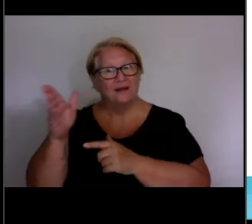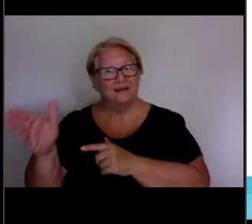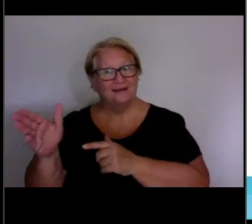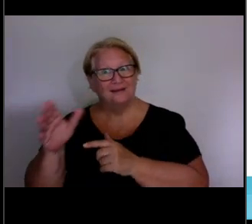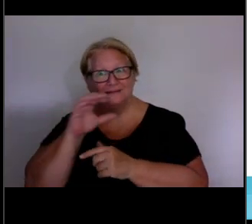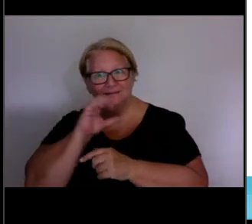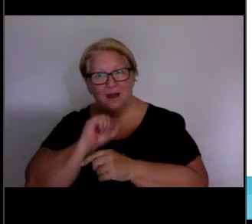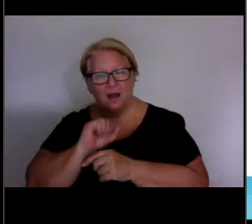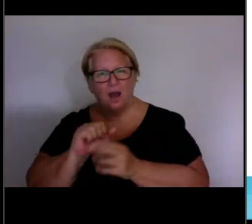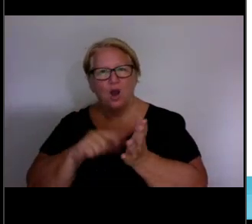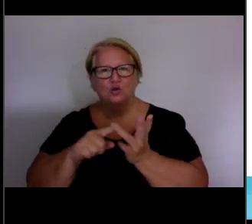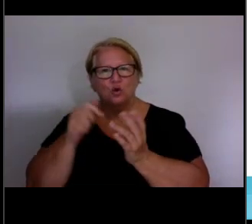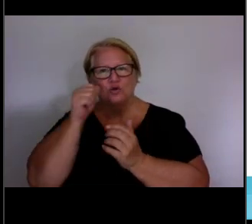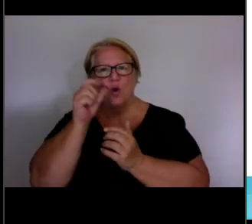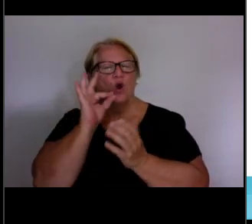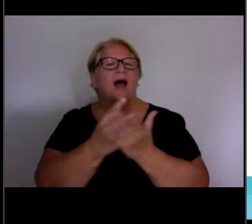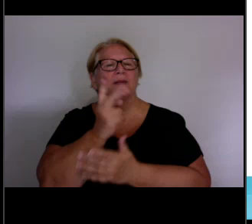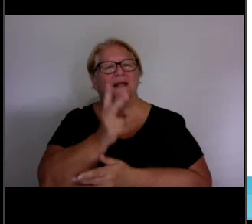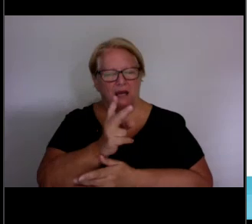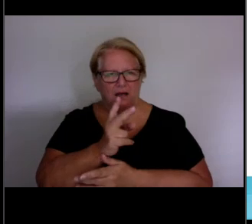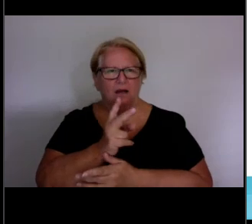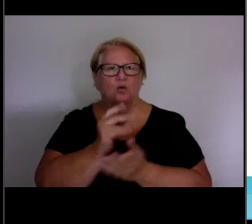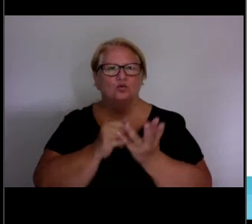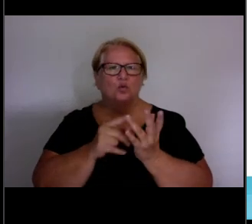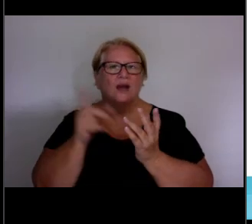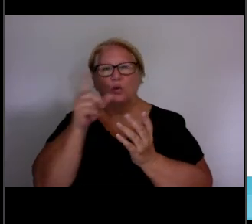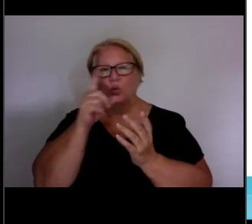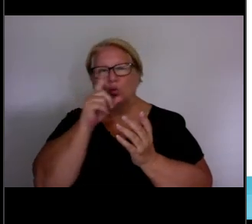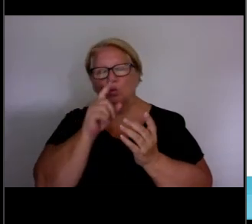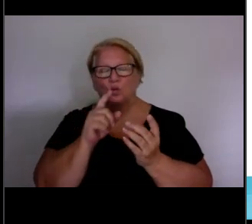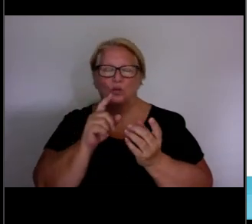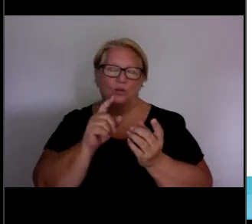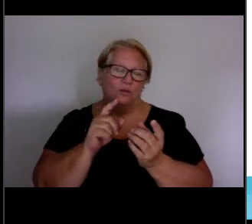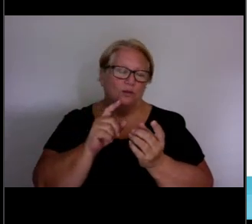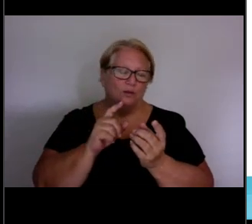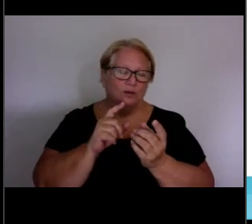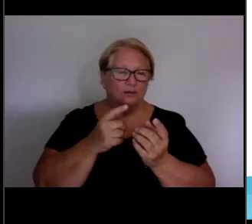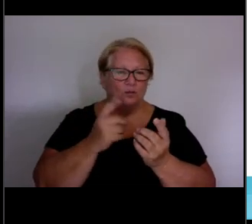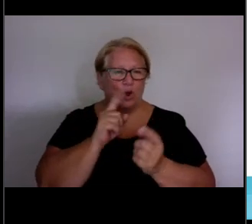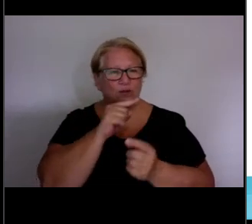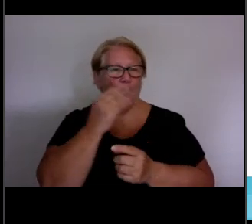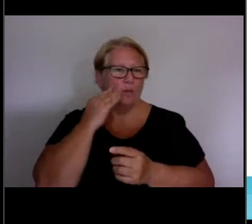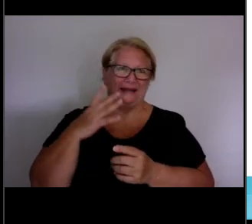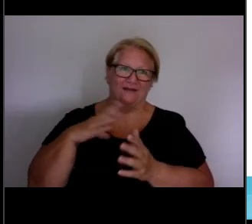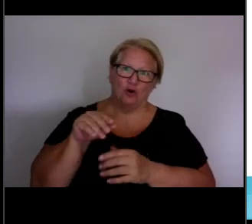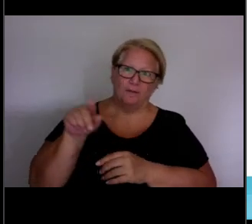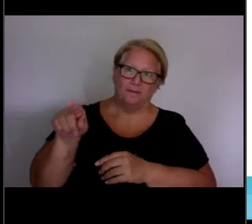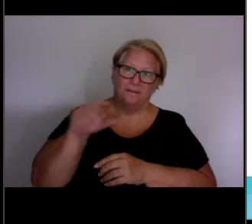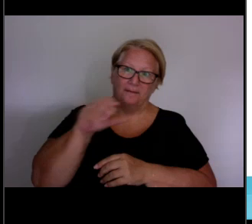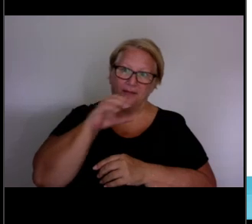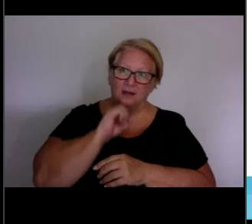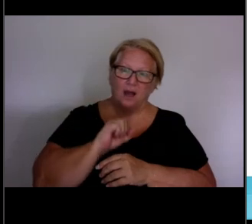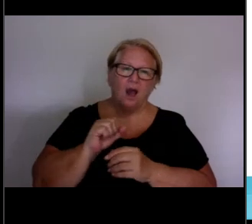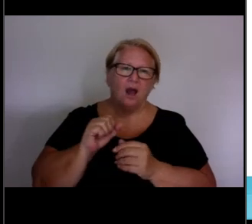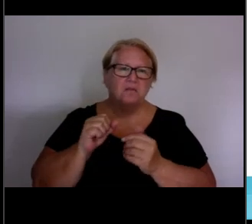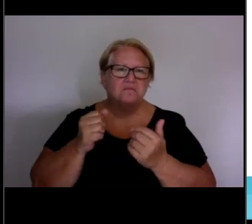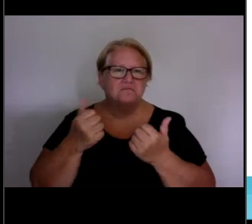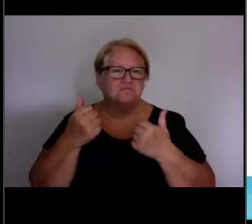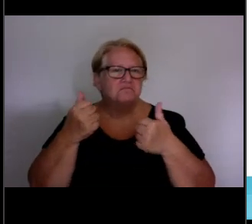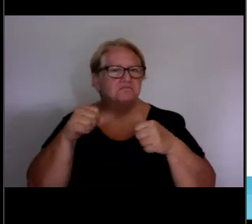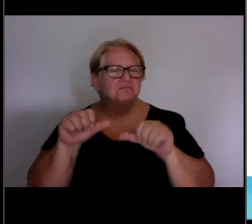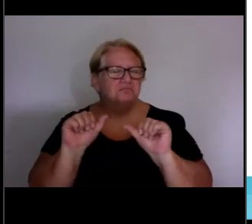happen again. So basically, he was able to meet her needs in terms of what she needed to repair the harm. And once we were able